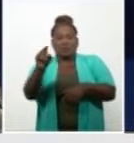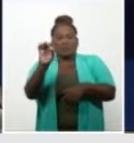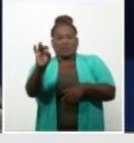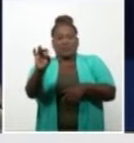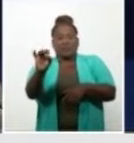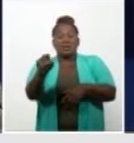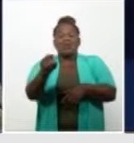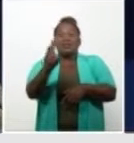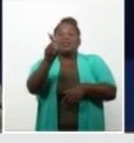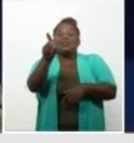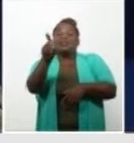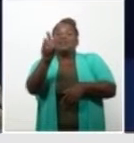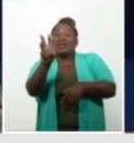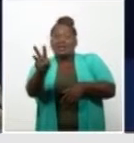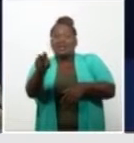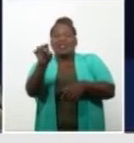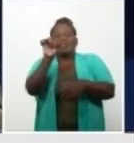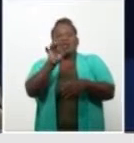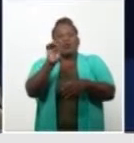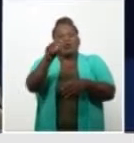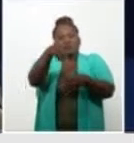all the cases.